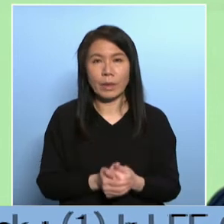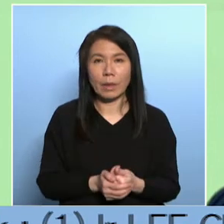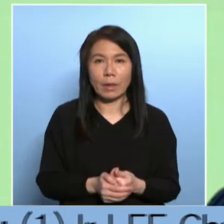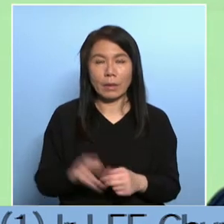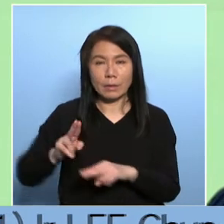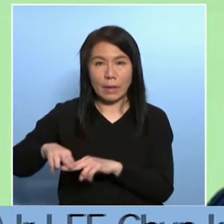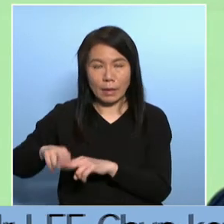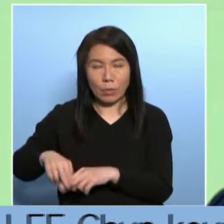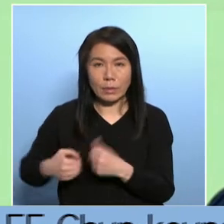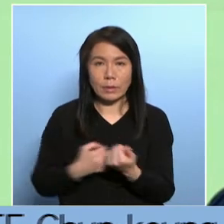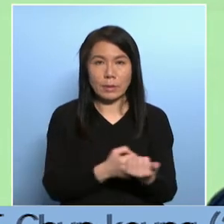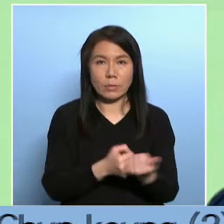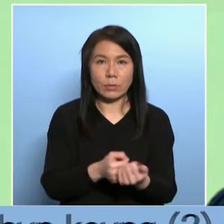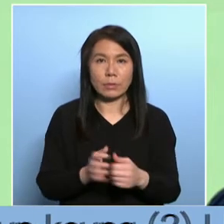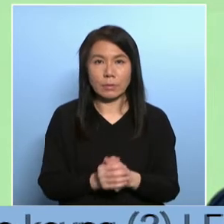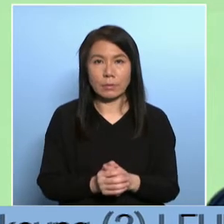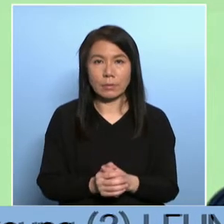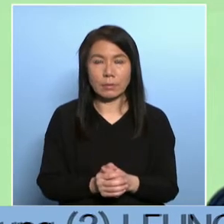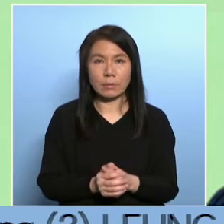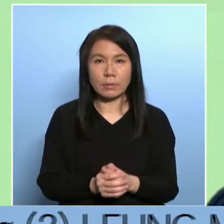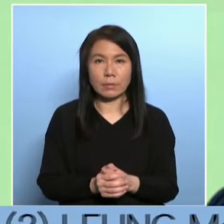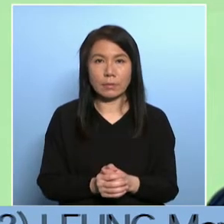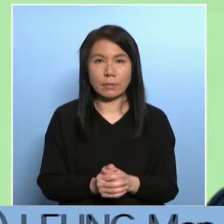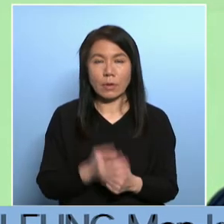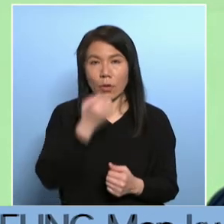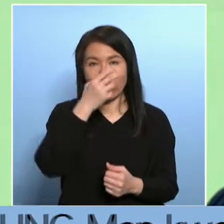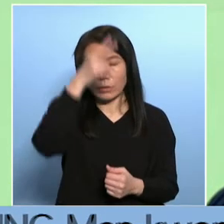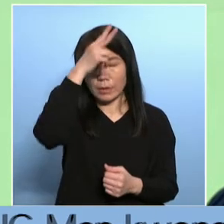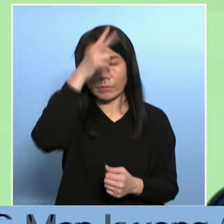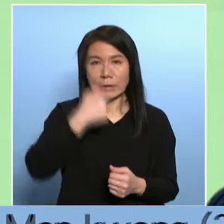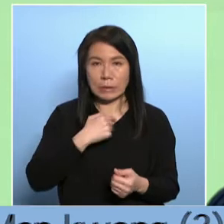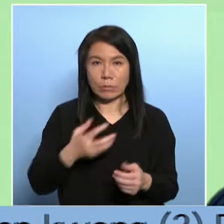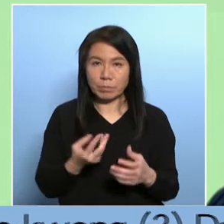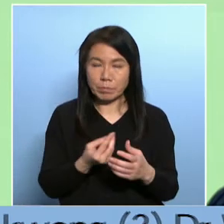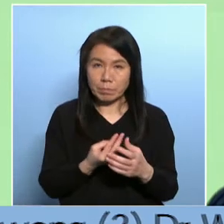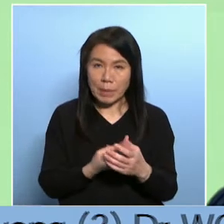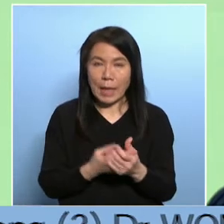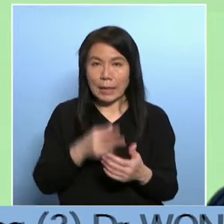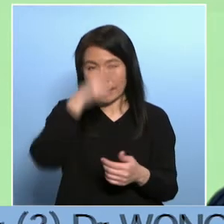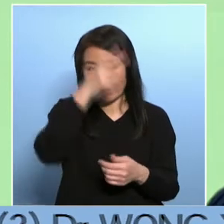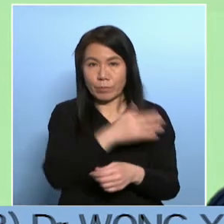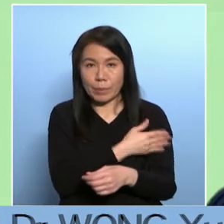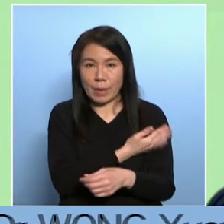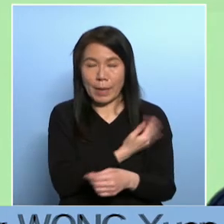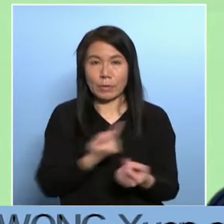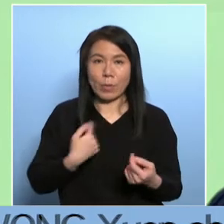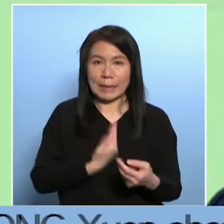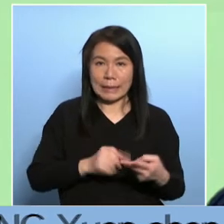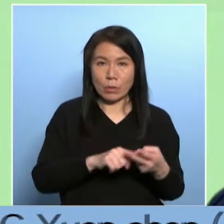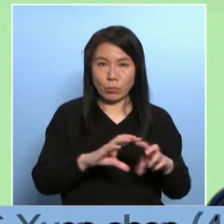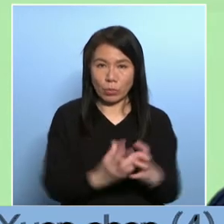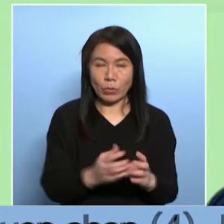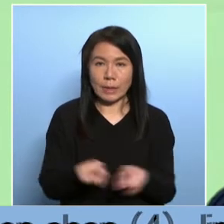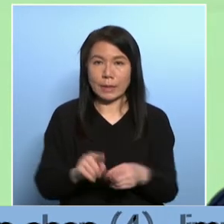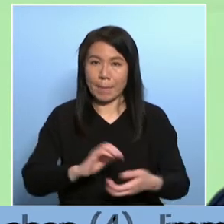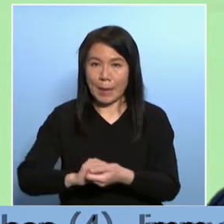be able to win in this battle, and that's the common wish of the people of Hong Kong. So with the support of the mainland authorities, the government should work